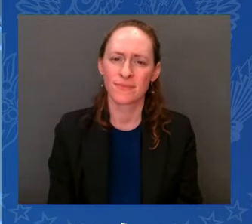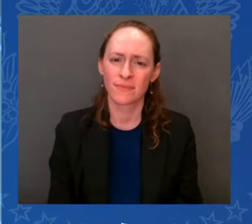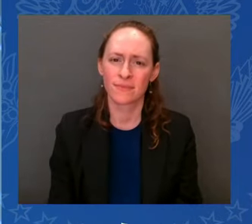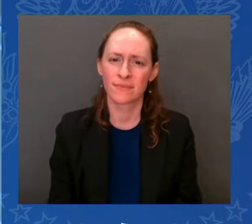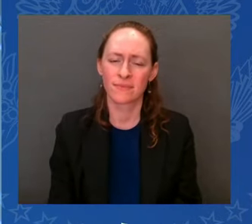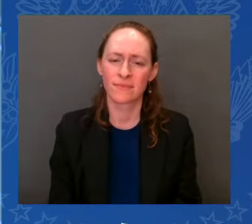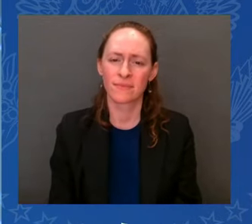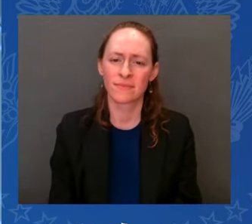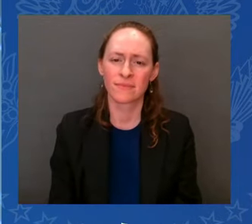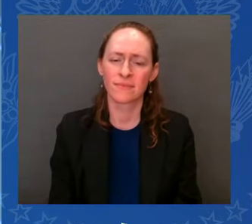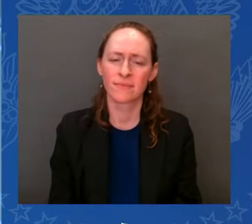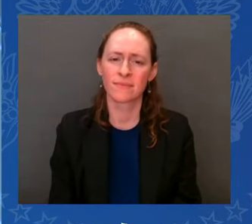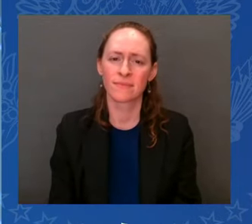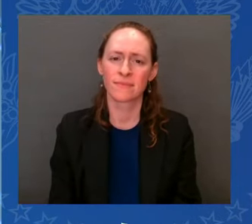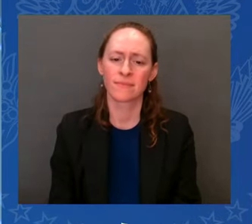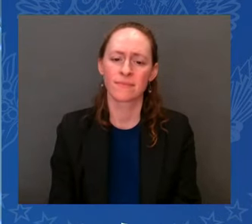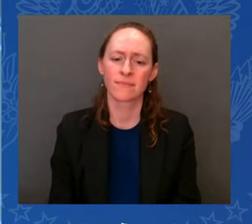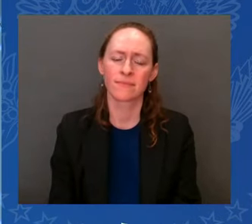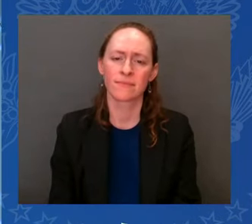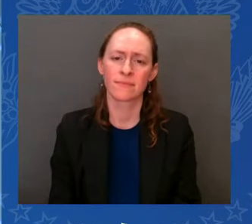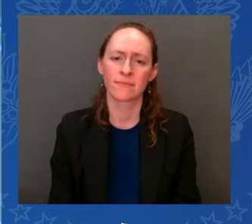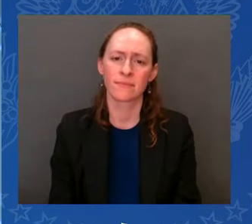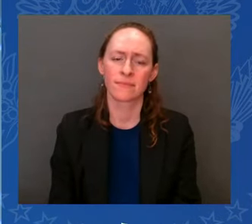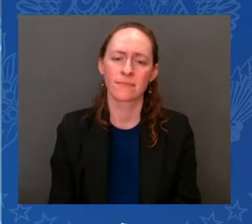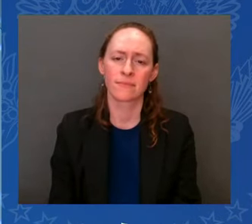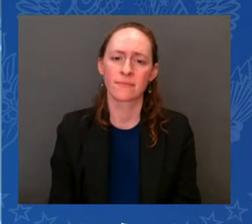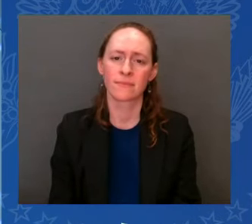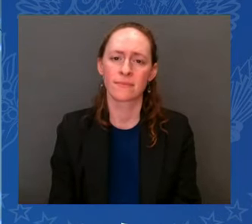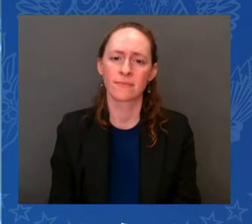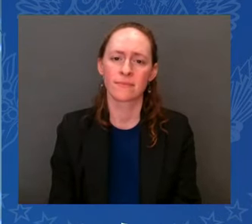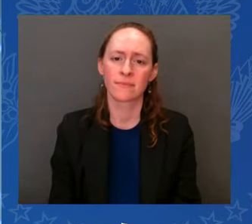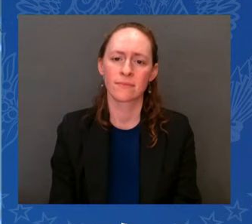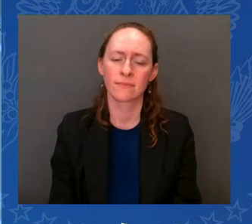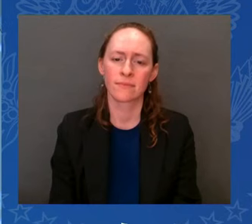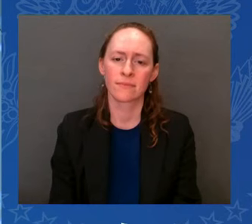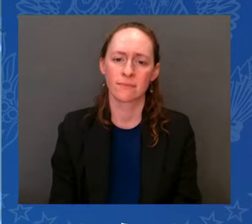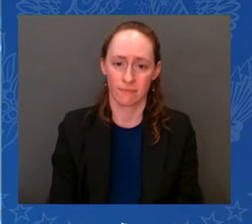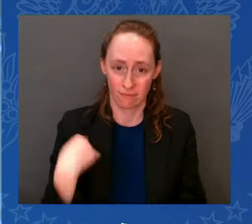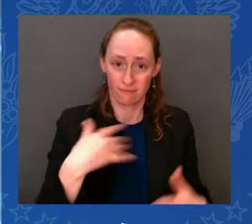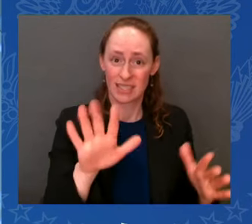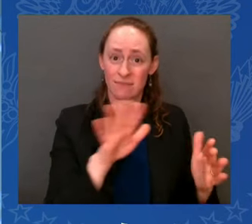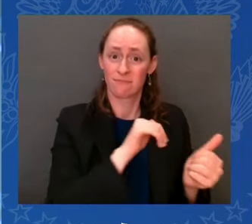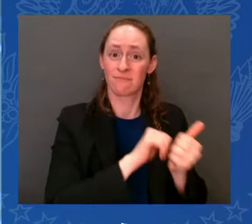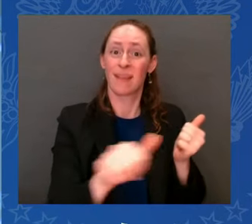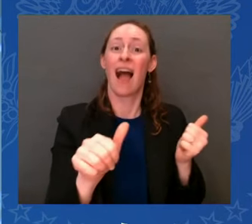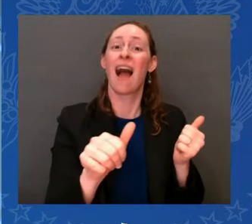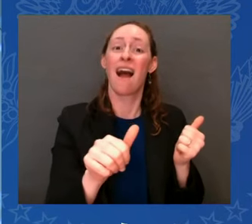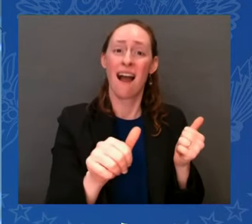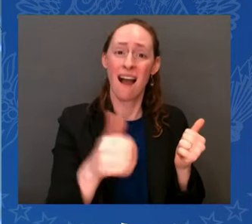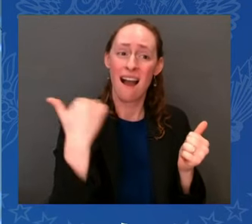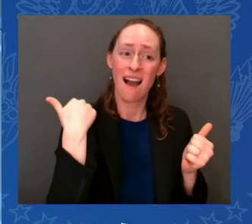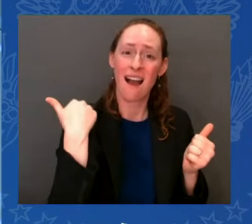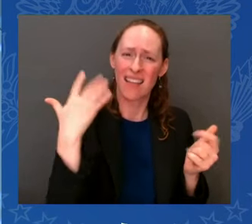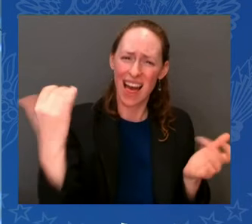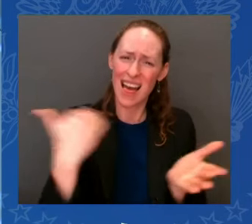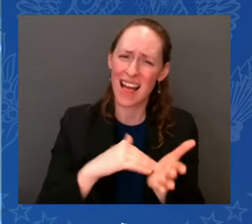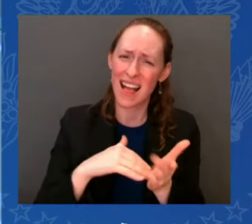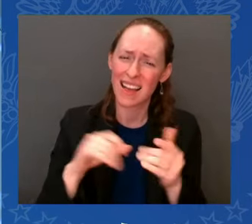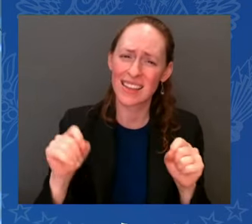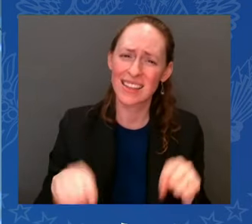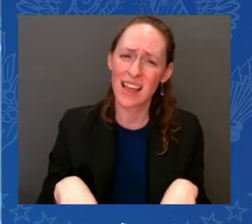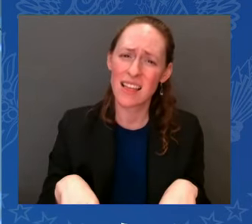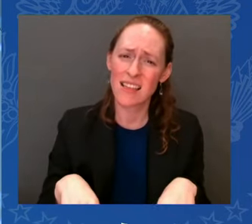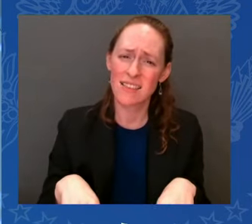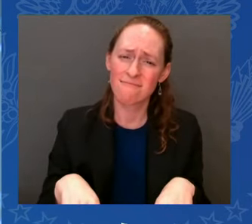We got it done once. We're going to do it again. But anyway, look, some of you know, as I said, I started